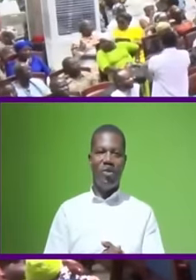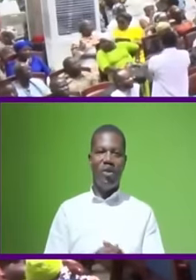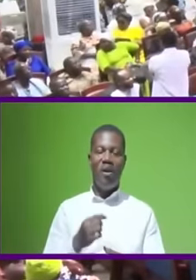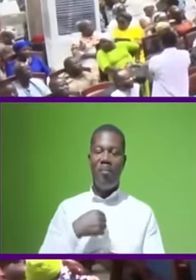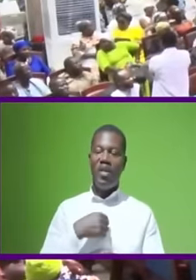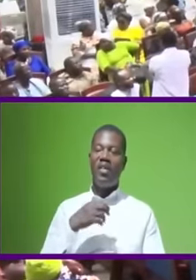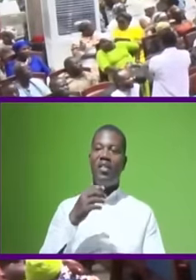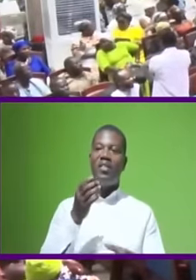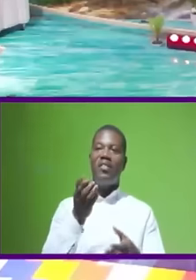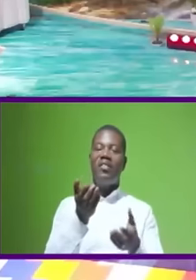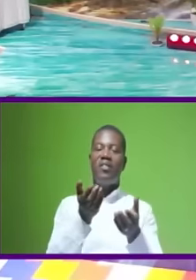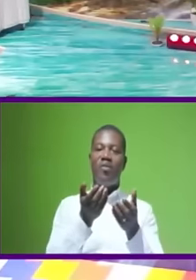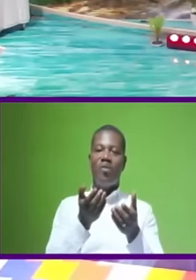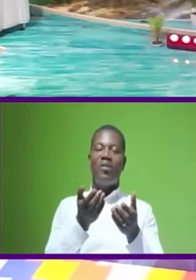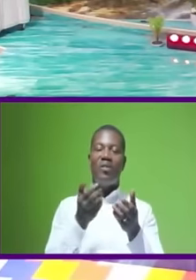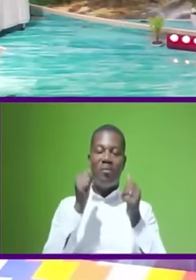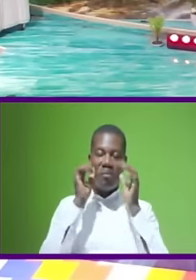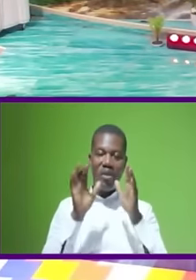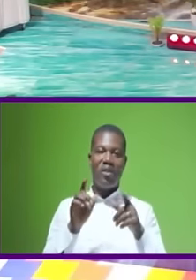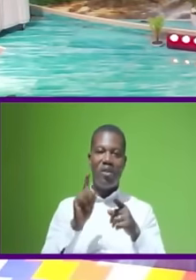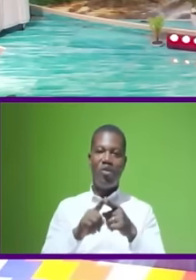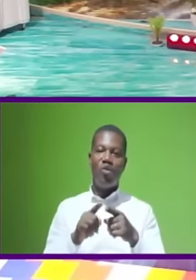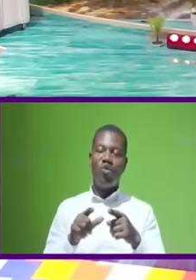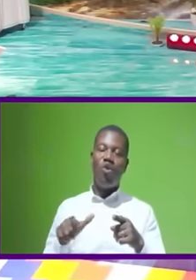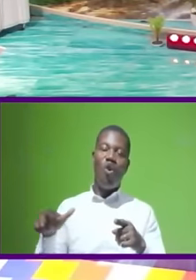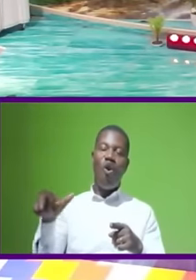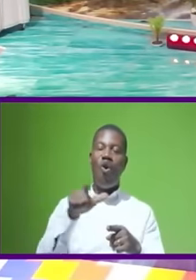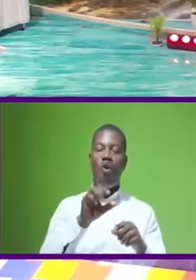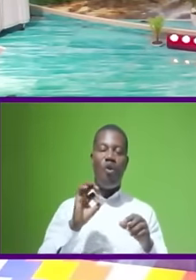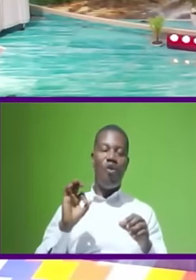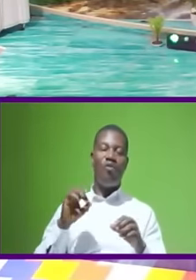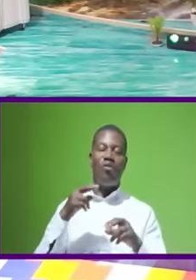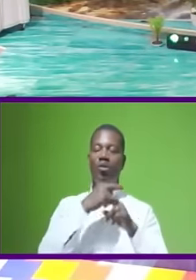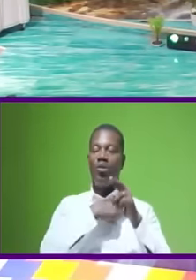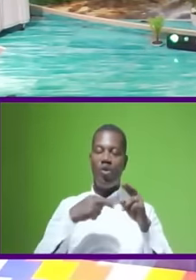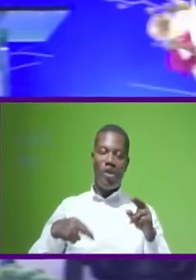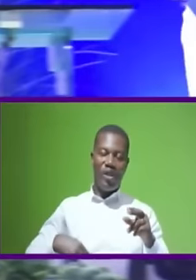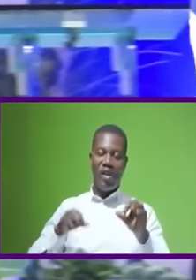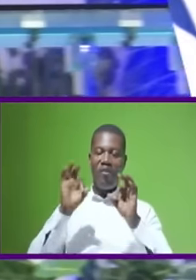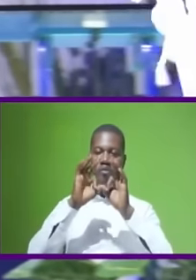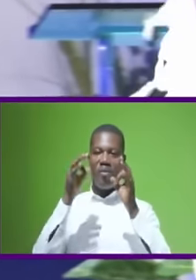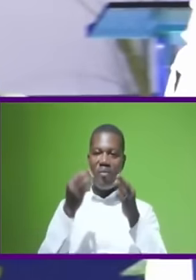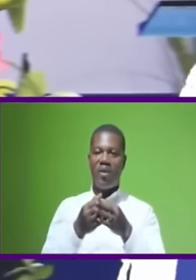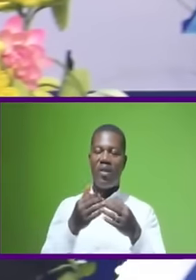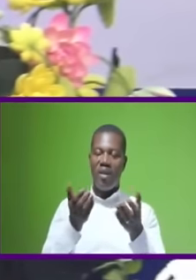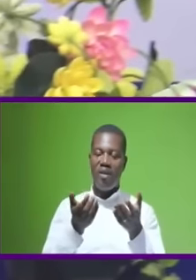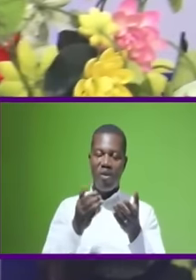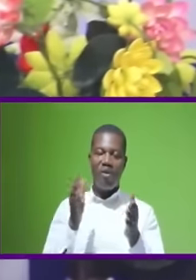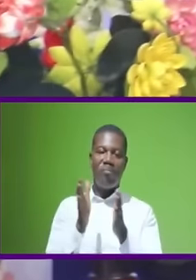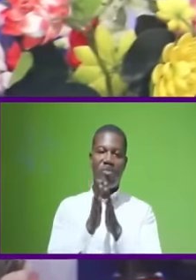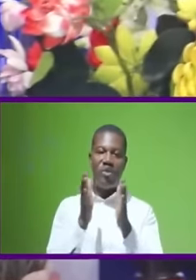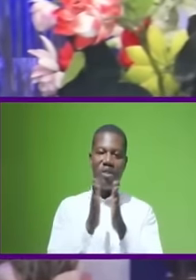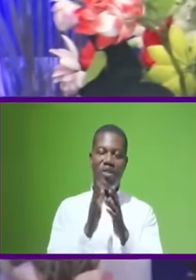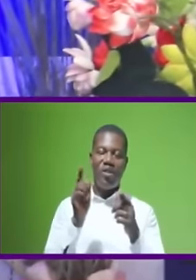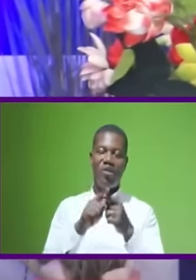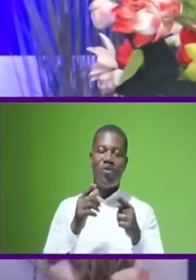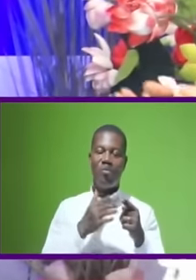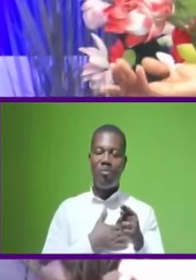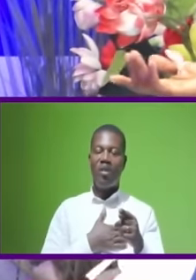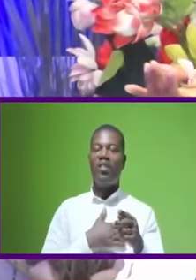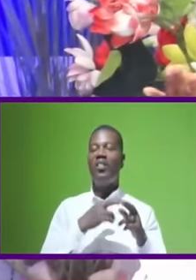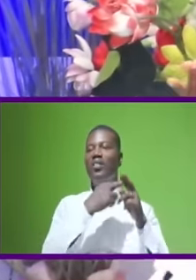pensera emma me Philadelphia busia. Me paye yema Philadelphia busia and sweat de